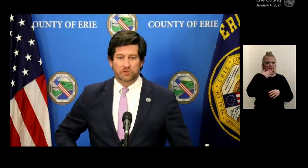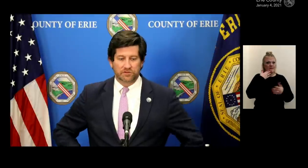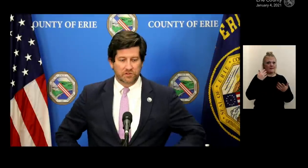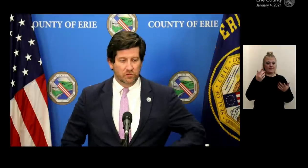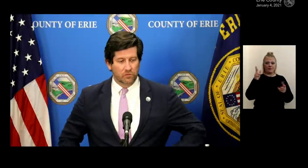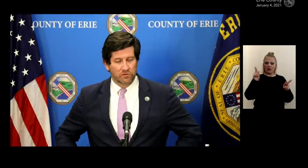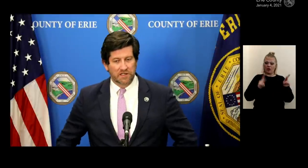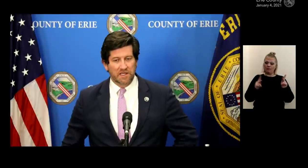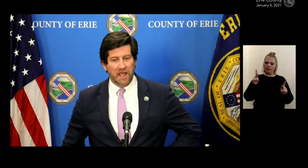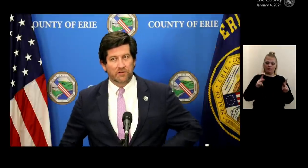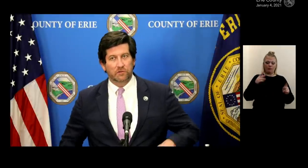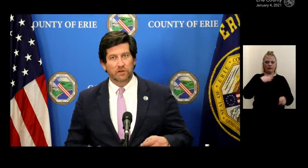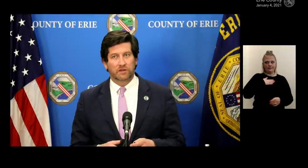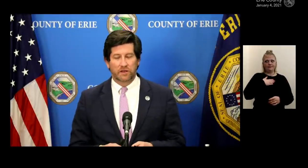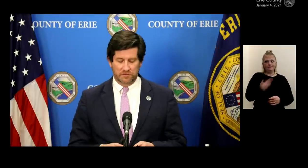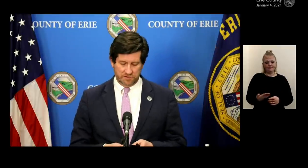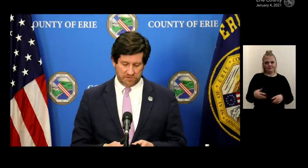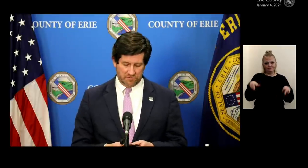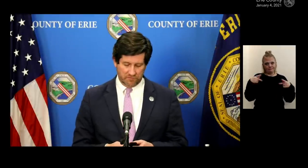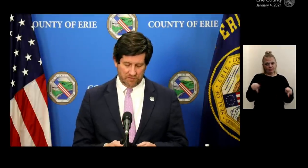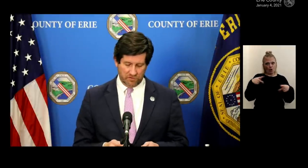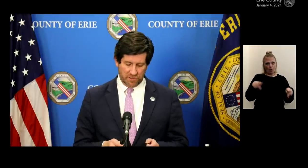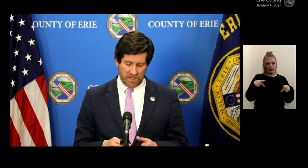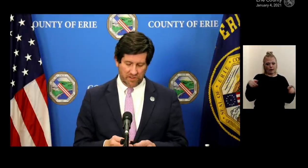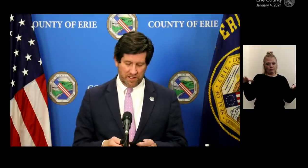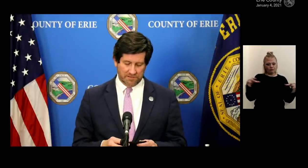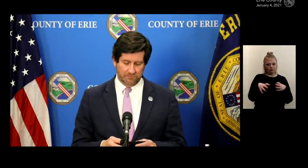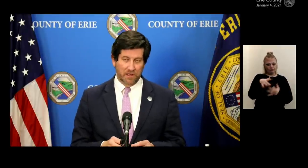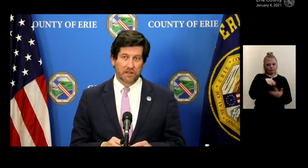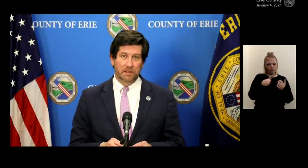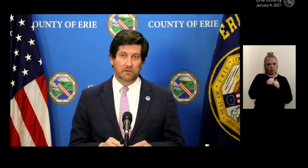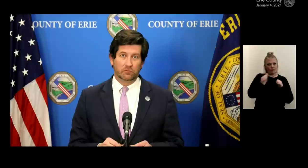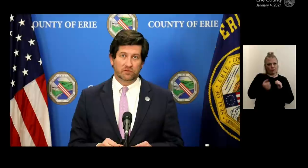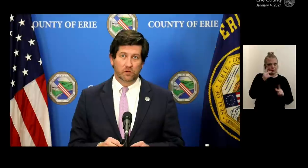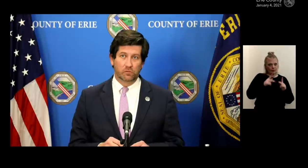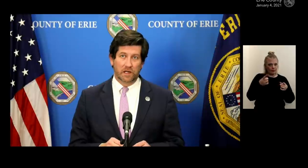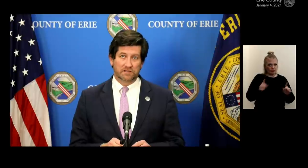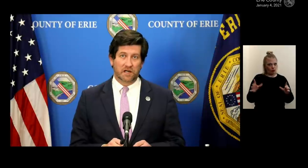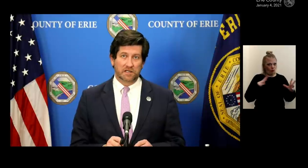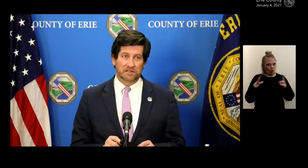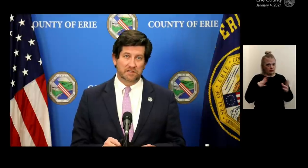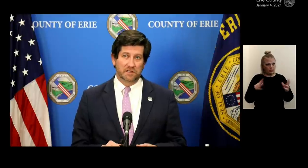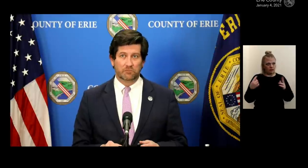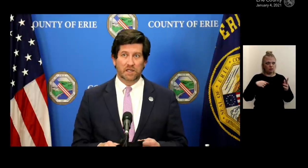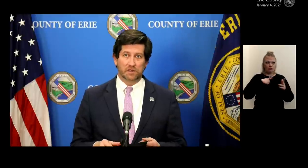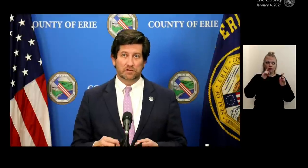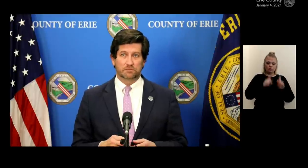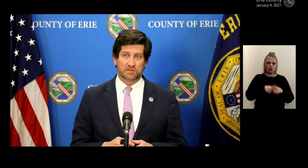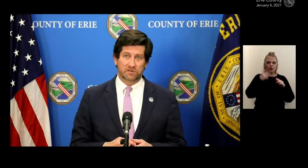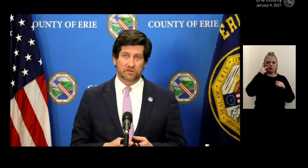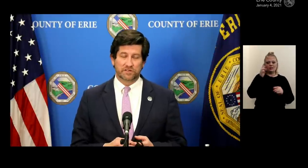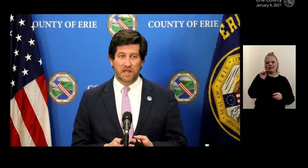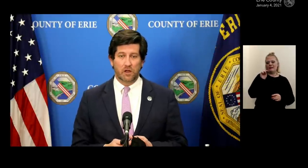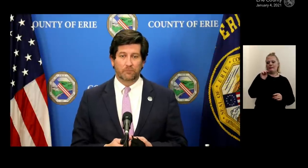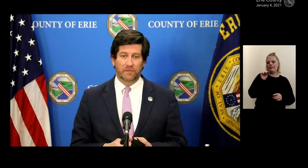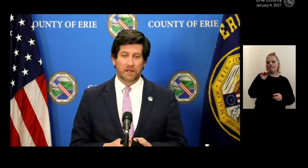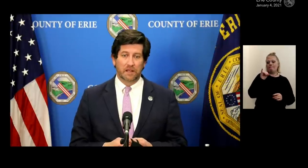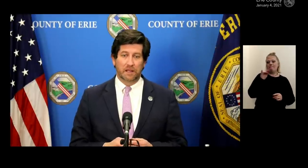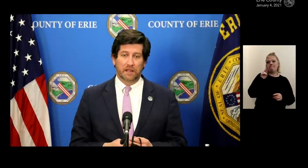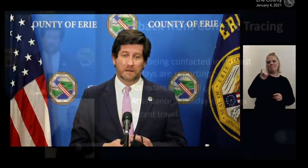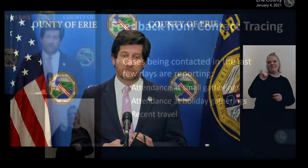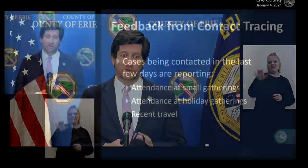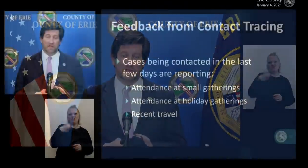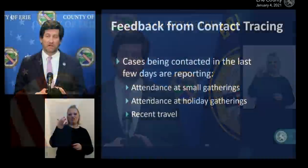individuals who did gather with others during the holidays. So we are starting to see the mini Christmas surge now,